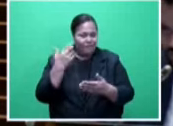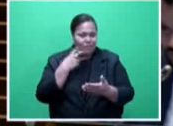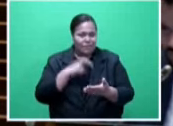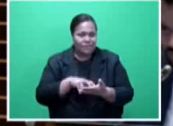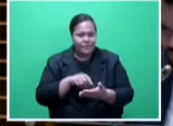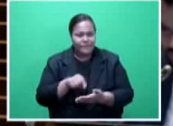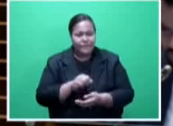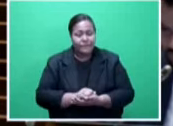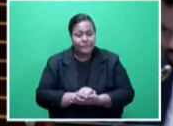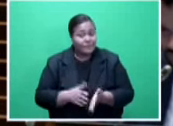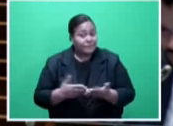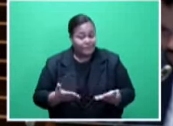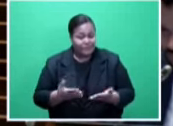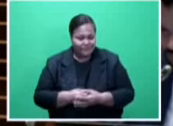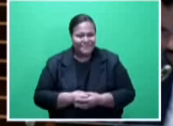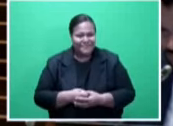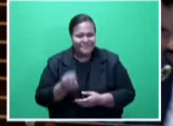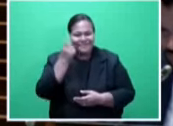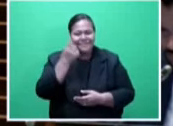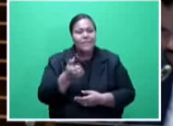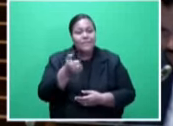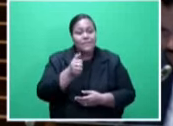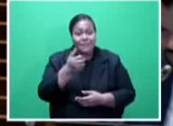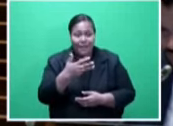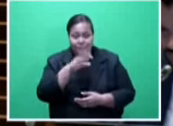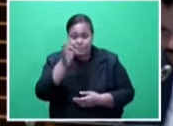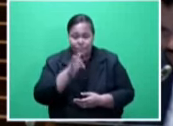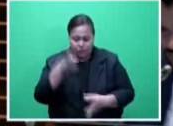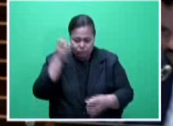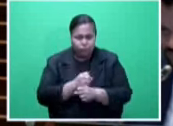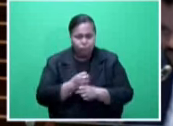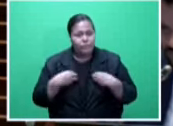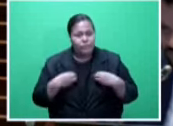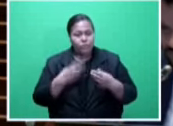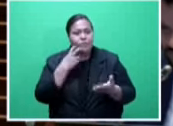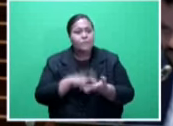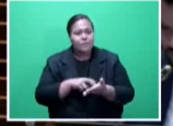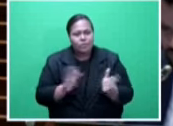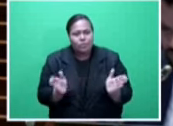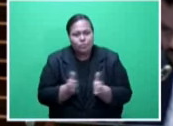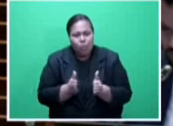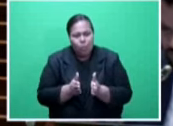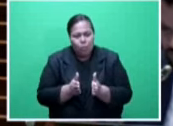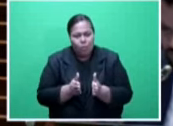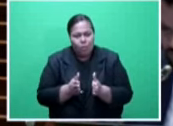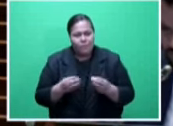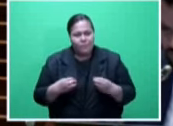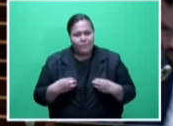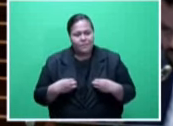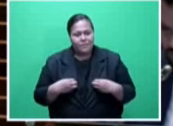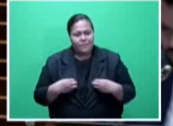really heartening to note that 69% of the total businesses registered are micro, small and medium